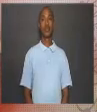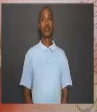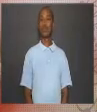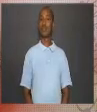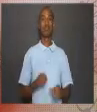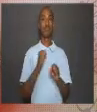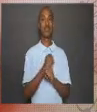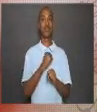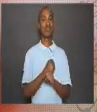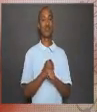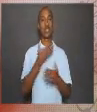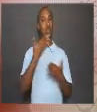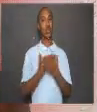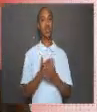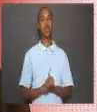Straightforward stuff.